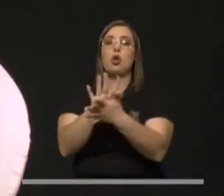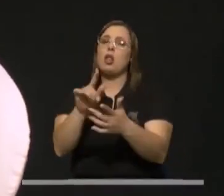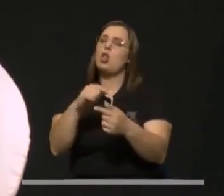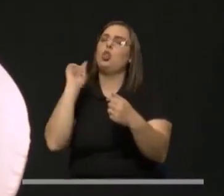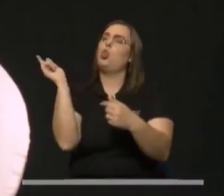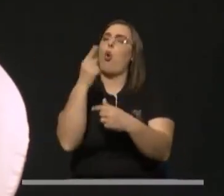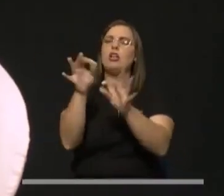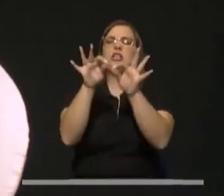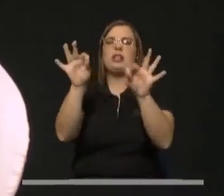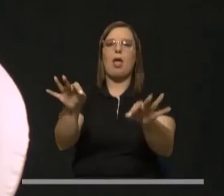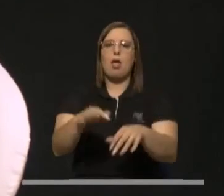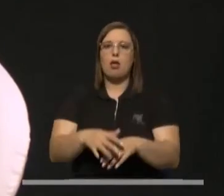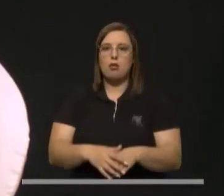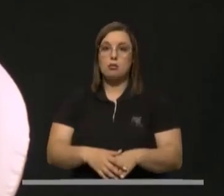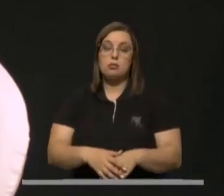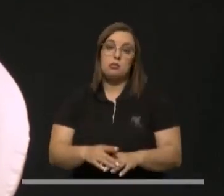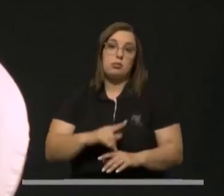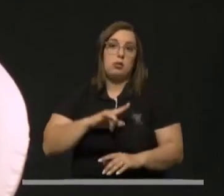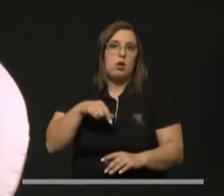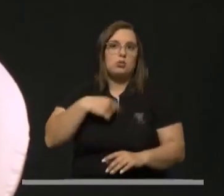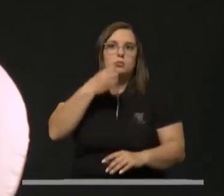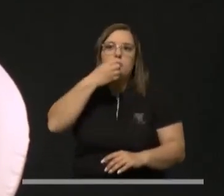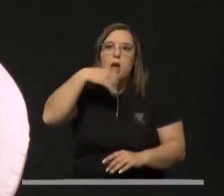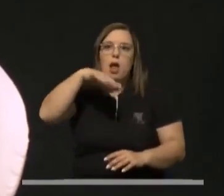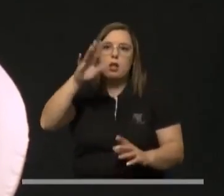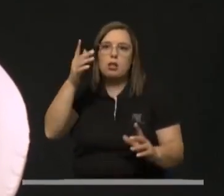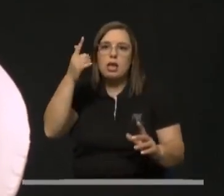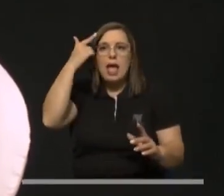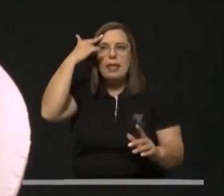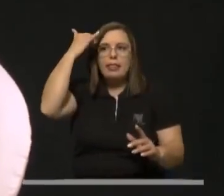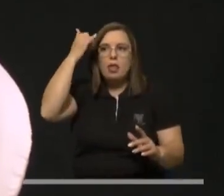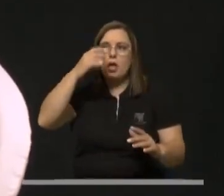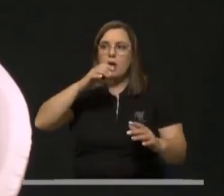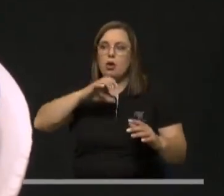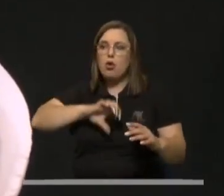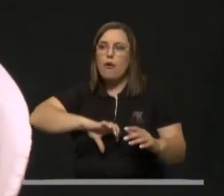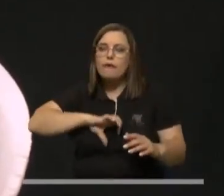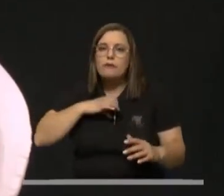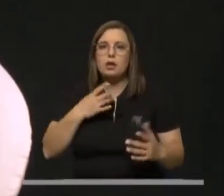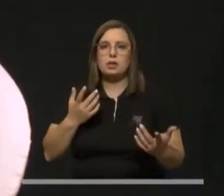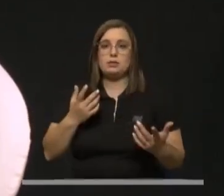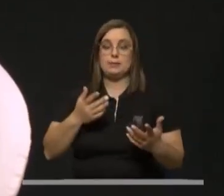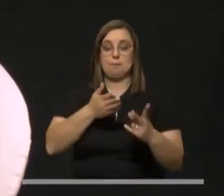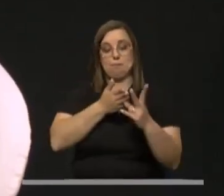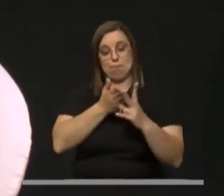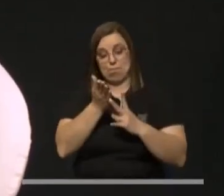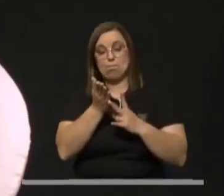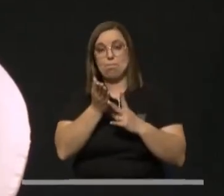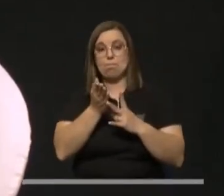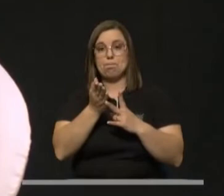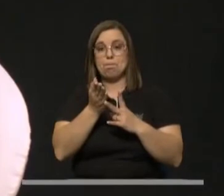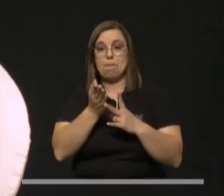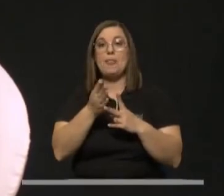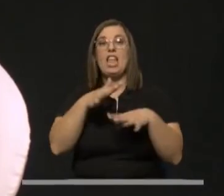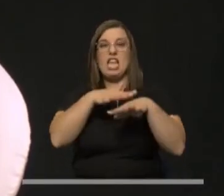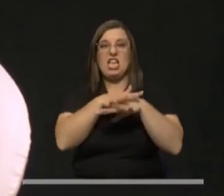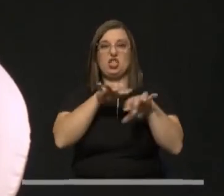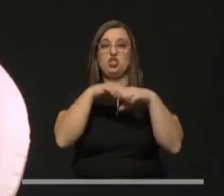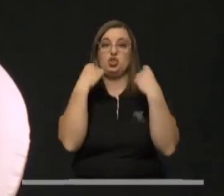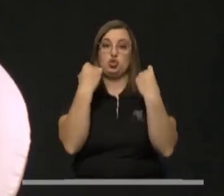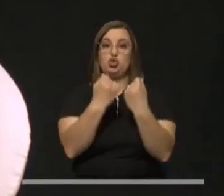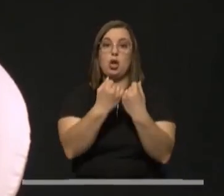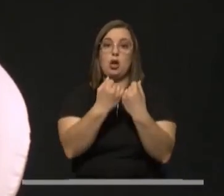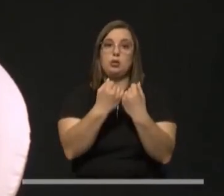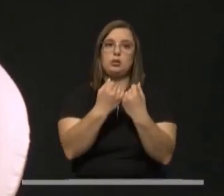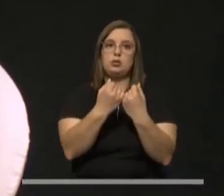a social network is the same as a scientist says, because everything's the same. So the authority is lost, and the